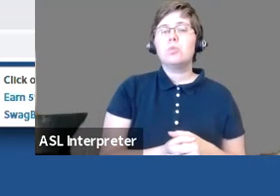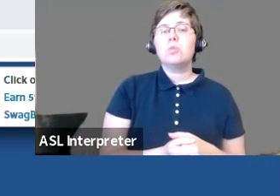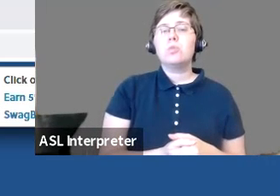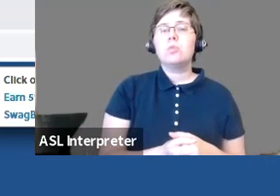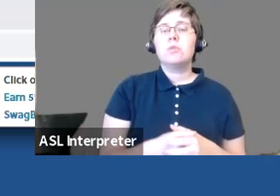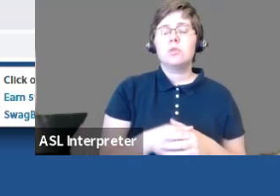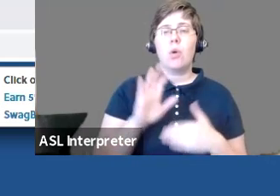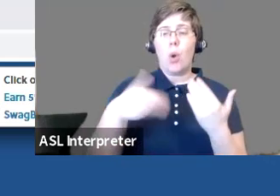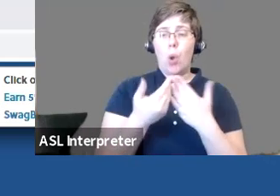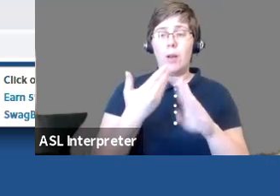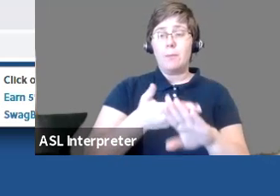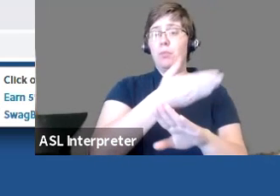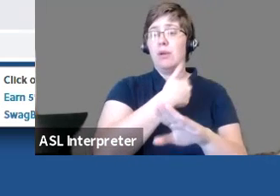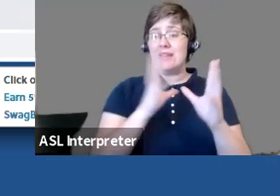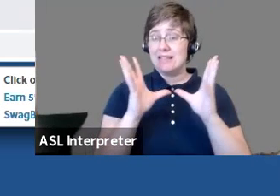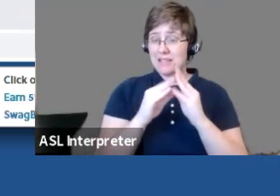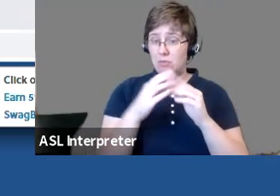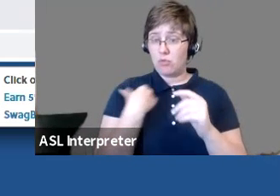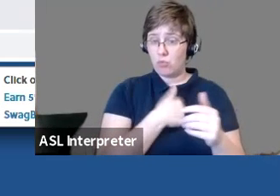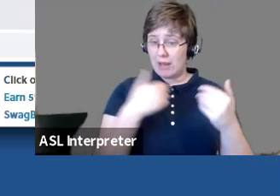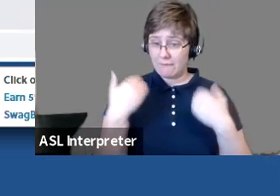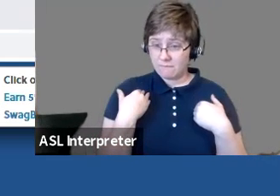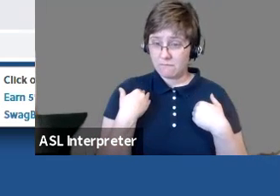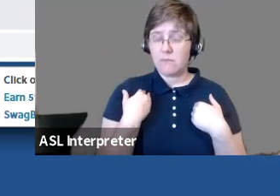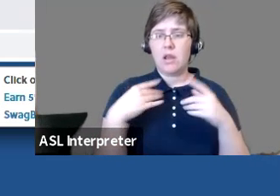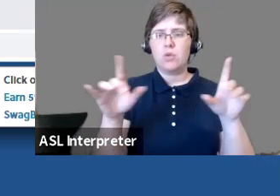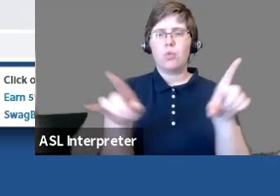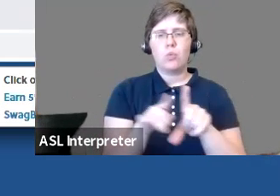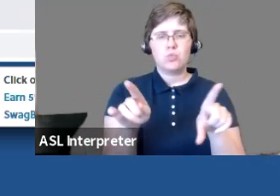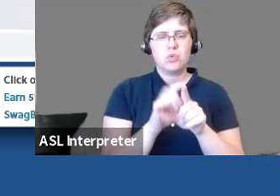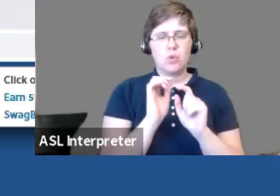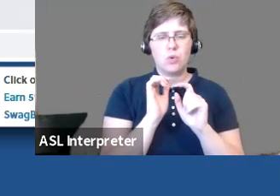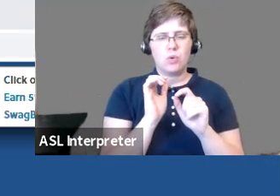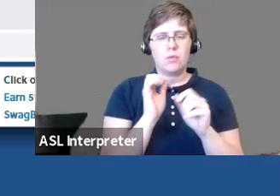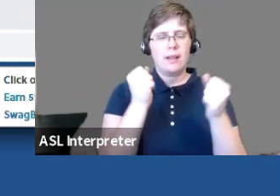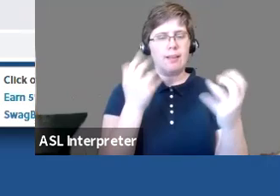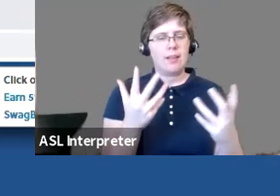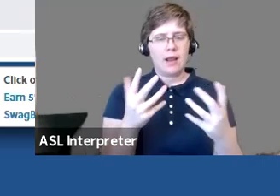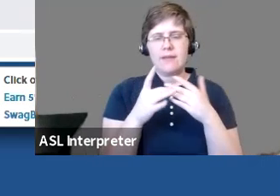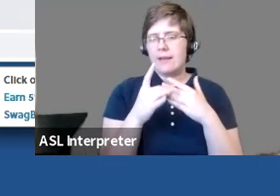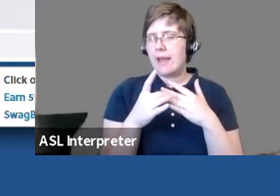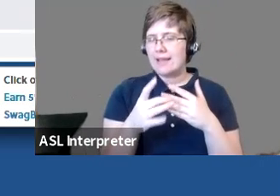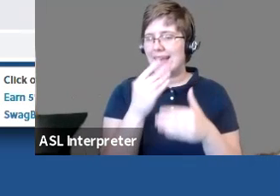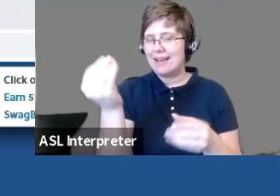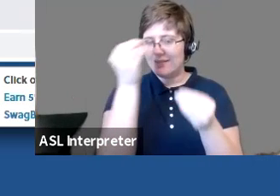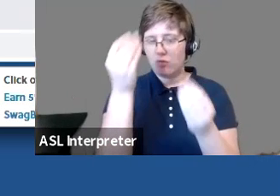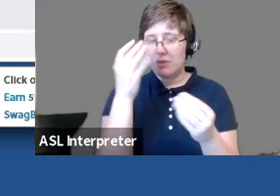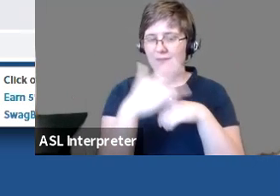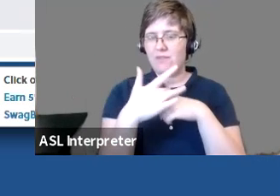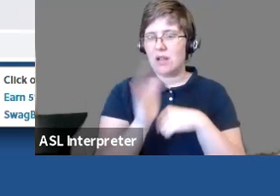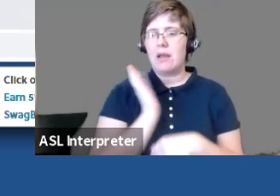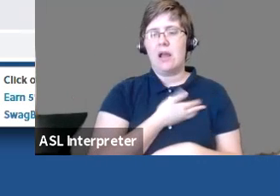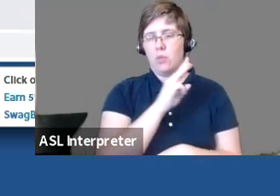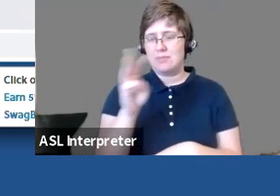All previous seminars that we've had, as well as a lot of guidance and information is available on our